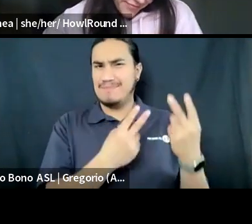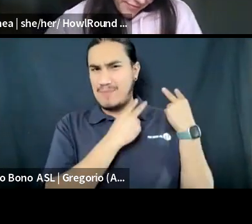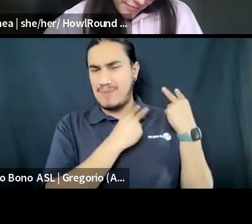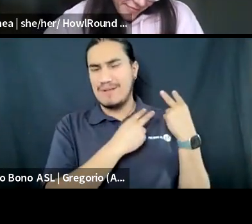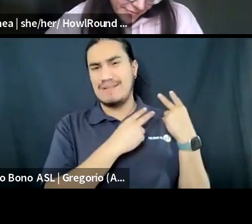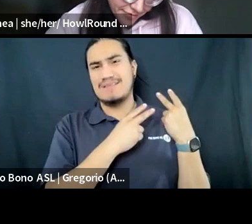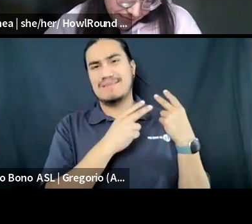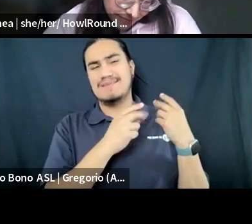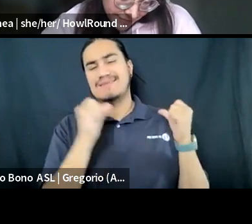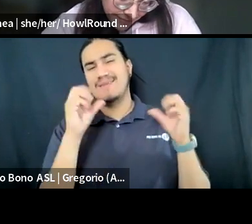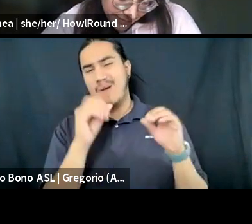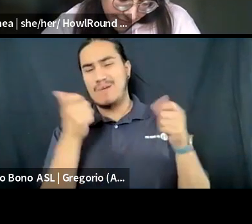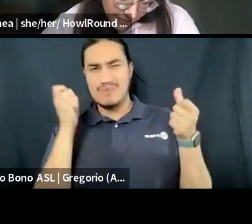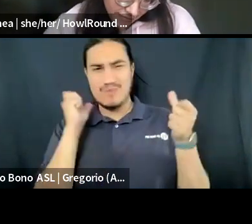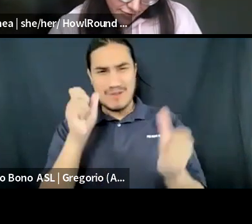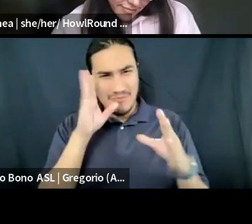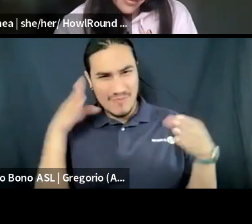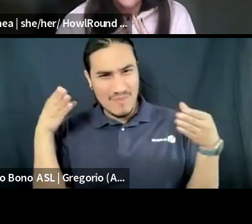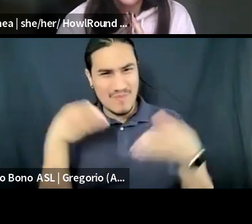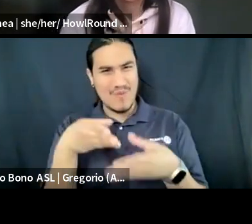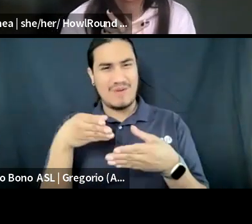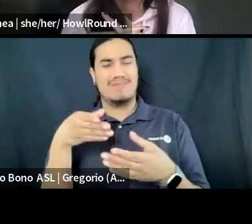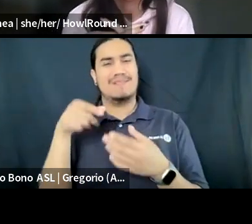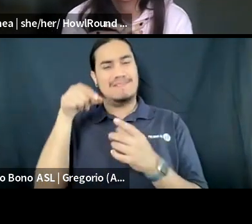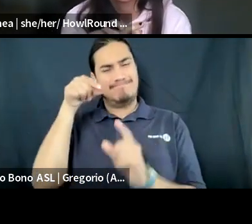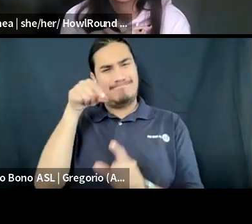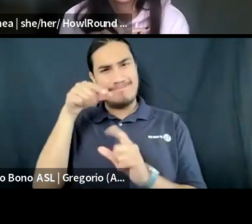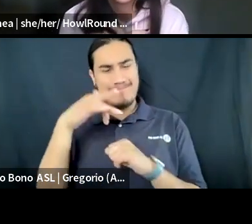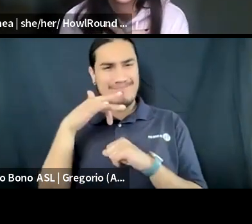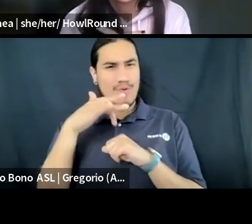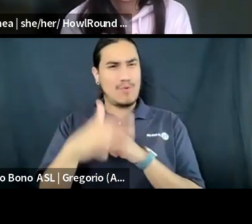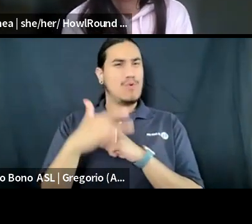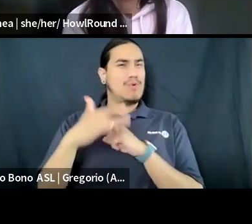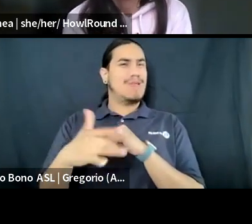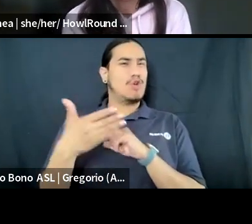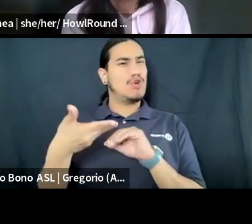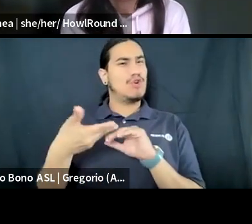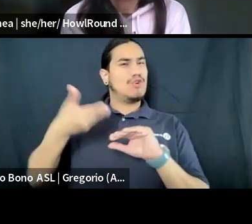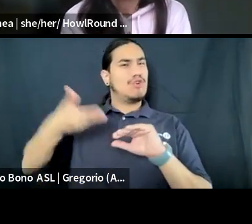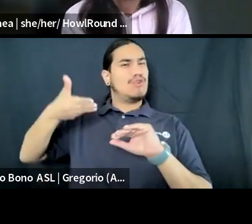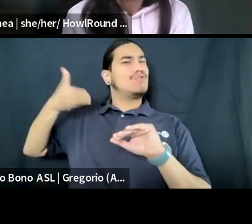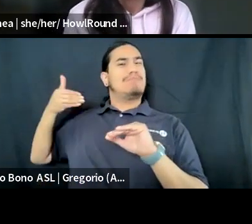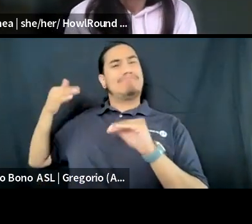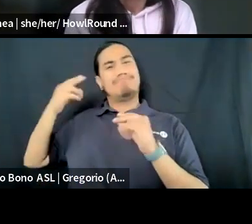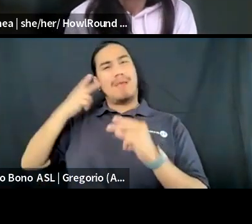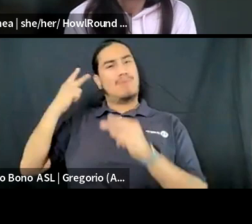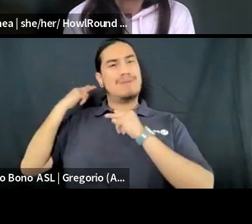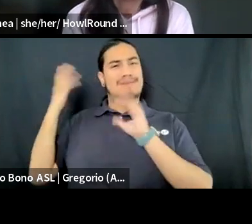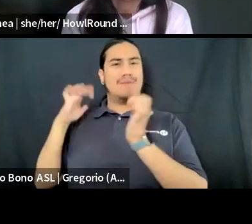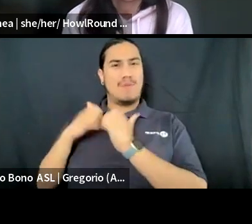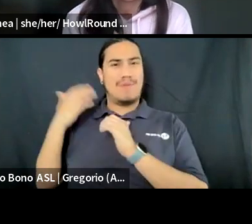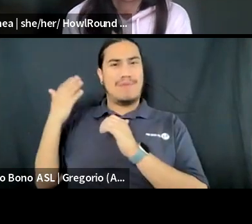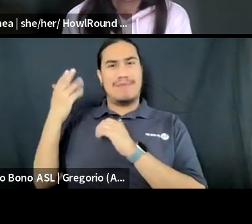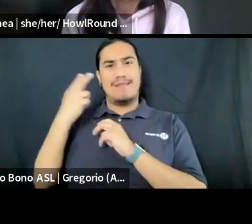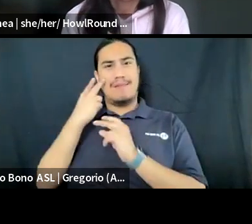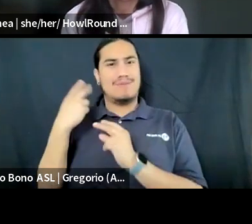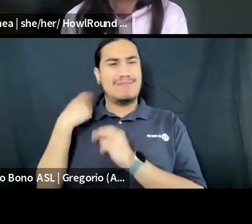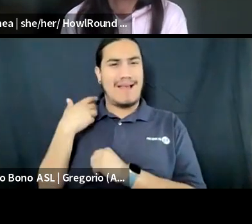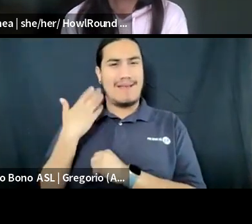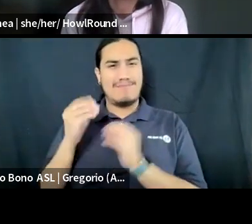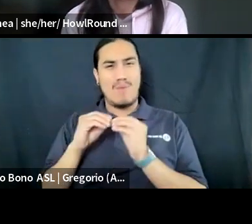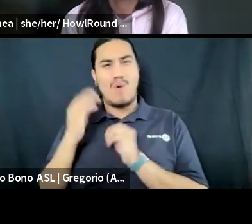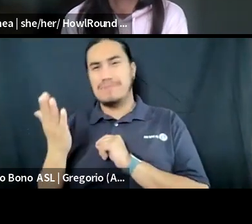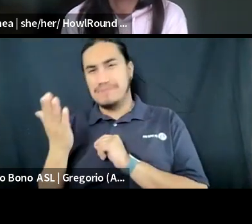so I was trying to focus on the earlier memories of the object versus the latter memories of the object, because my grandmother